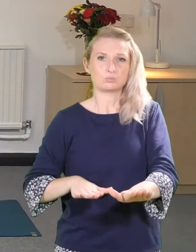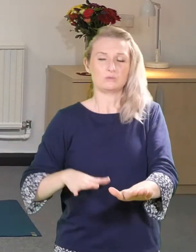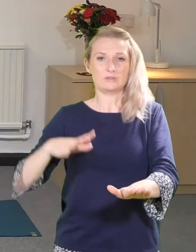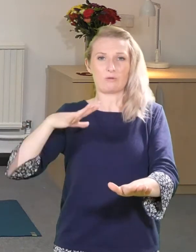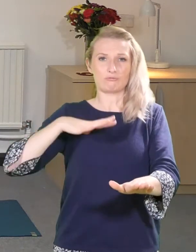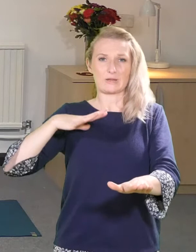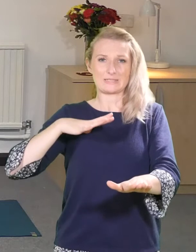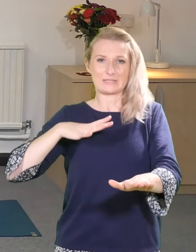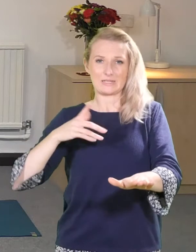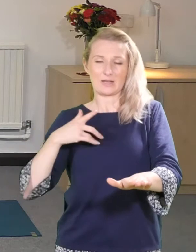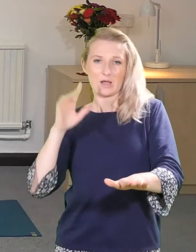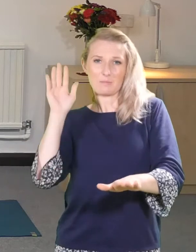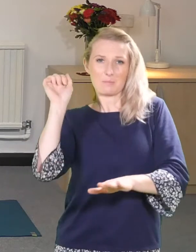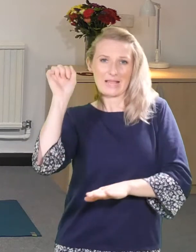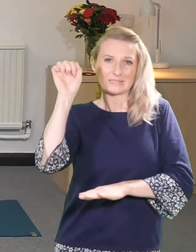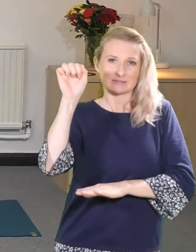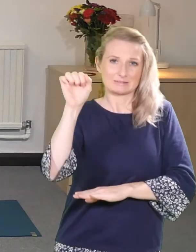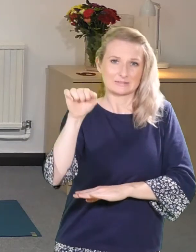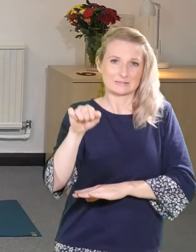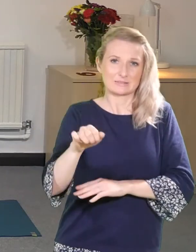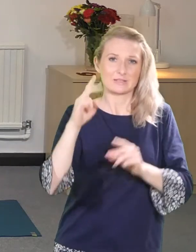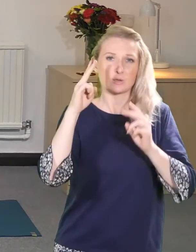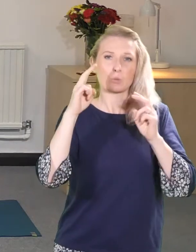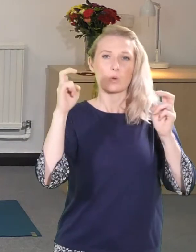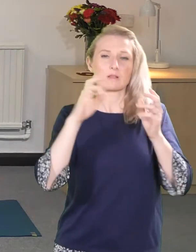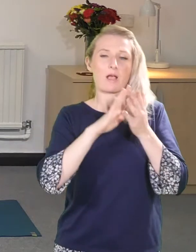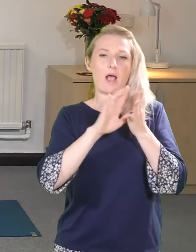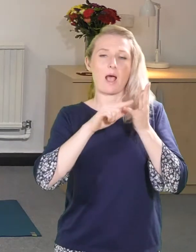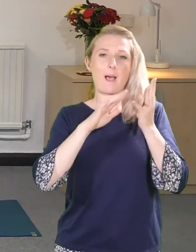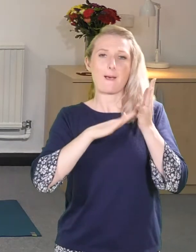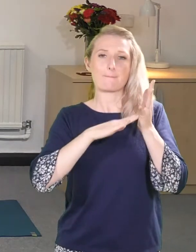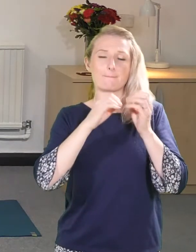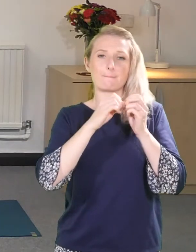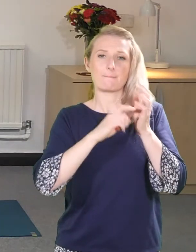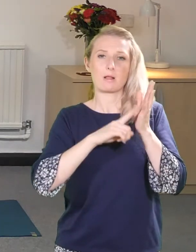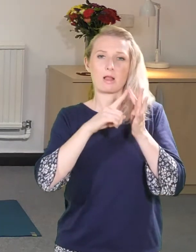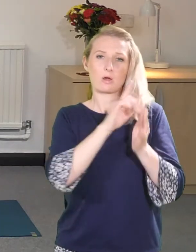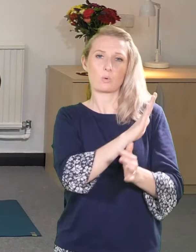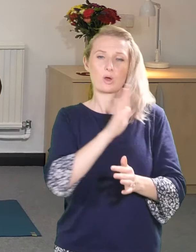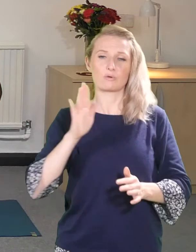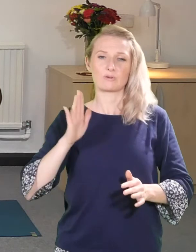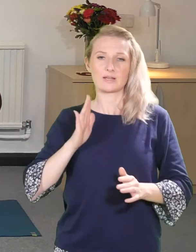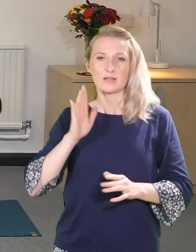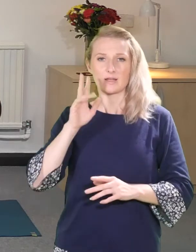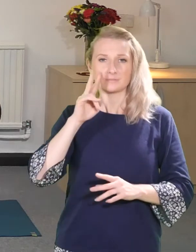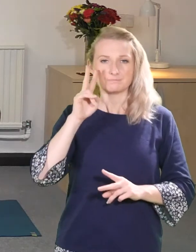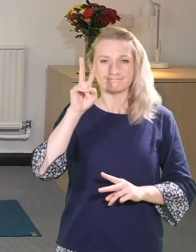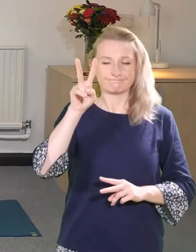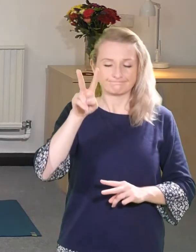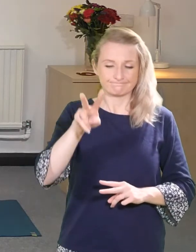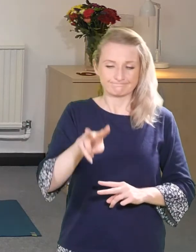warrior. Stabilize your gaze and steadily take the body down.